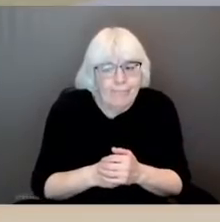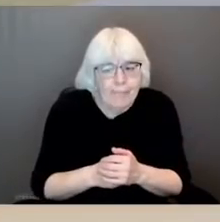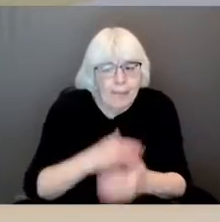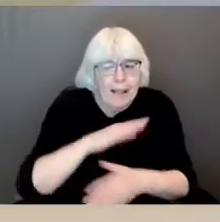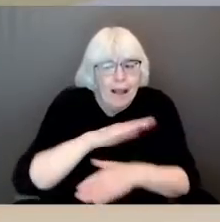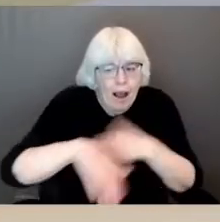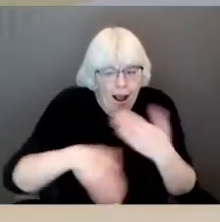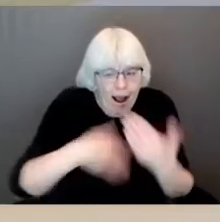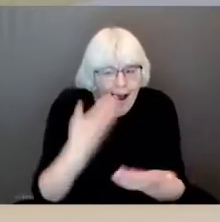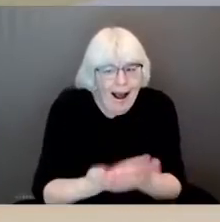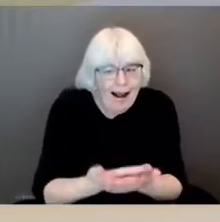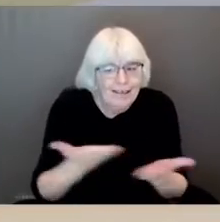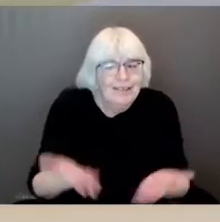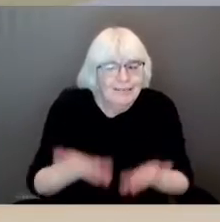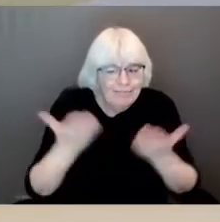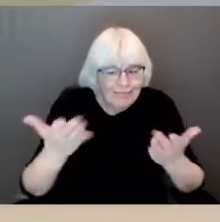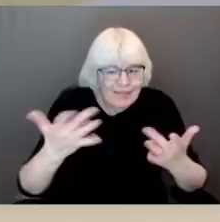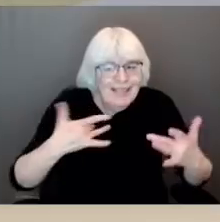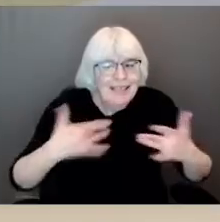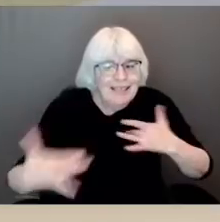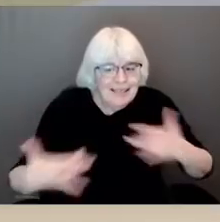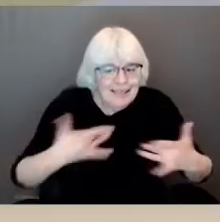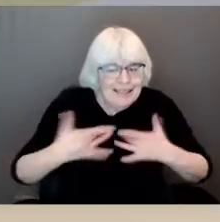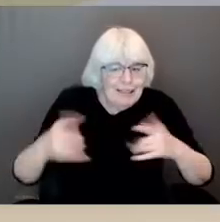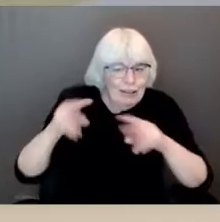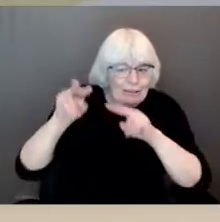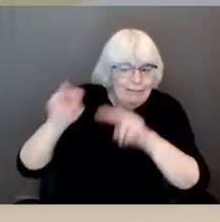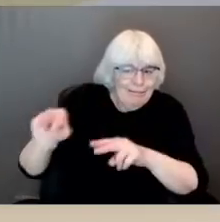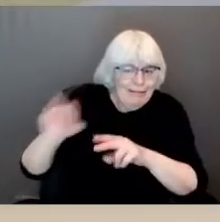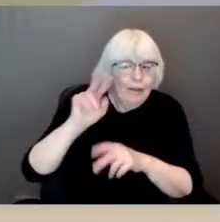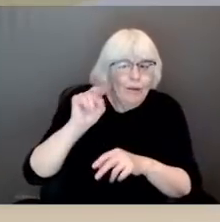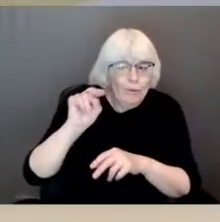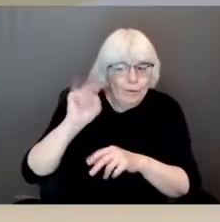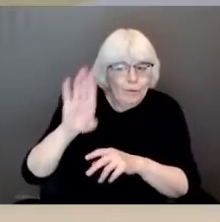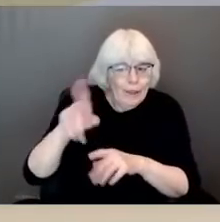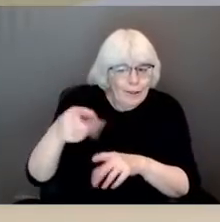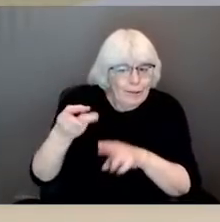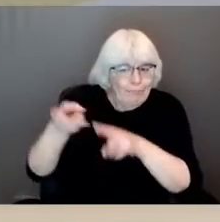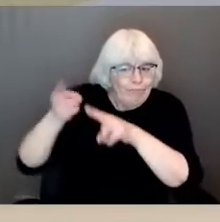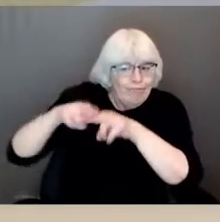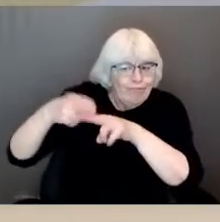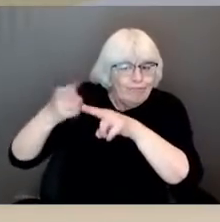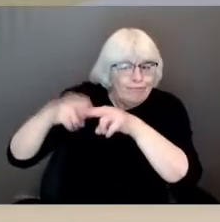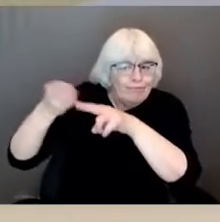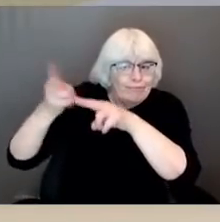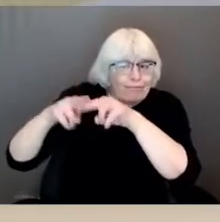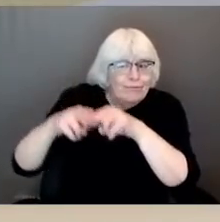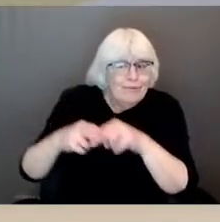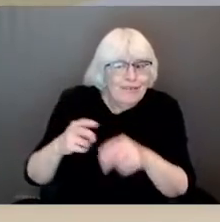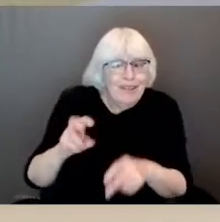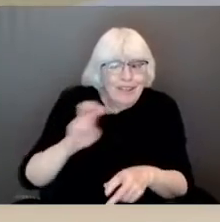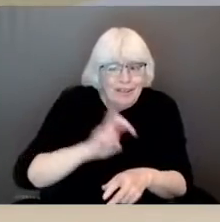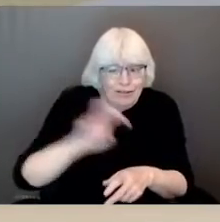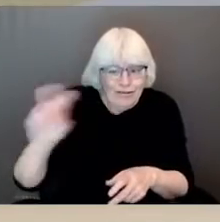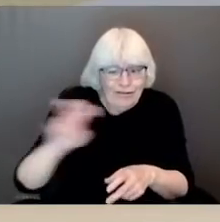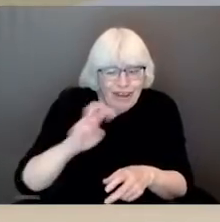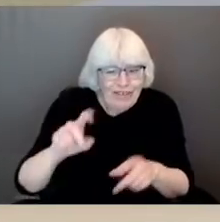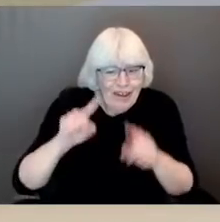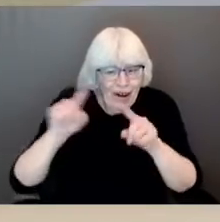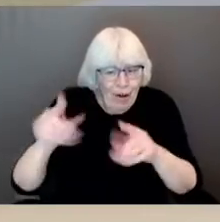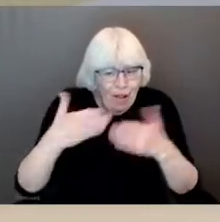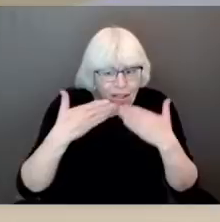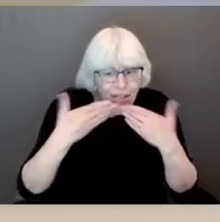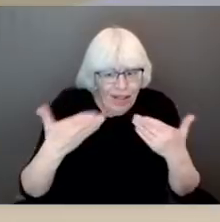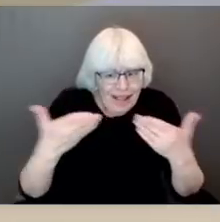what's happening over the Thanksgiving weekend with increased travel, and I think I